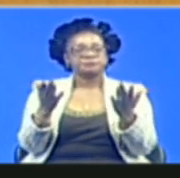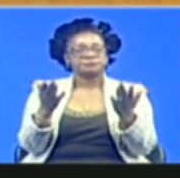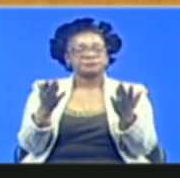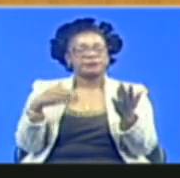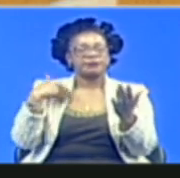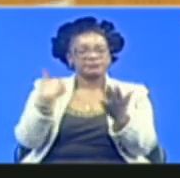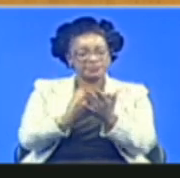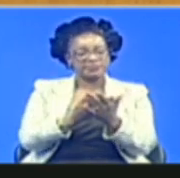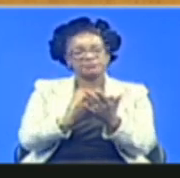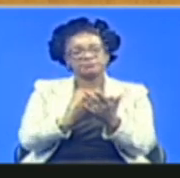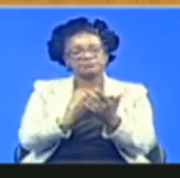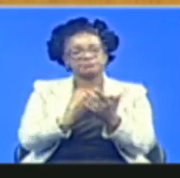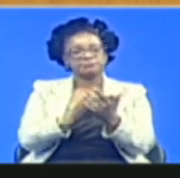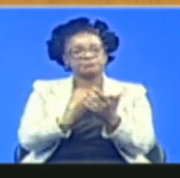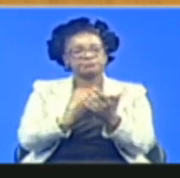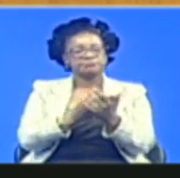until